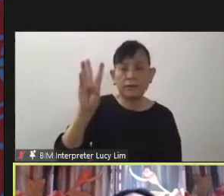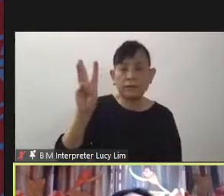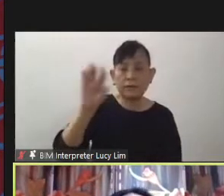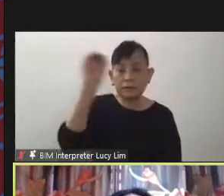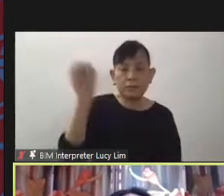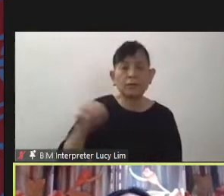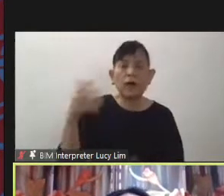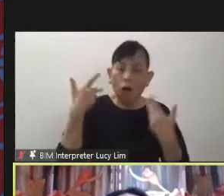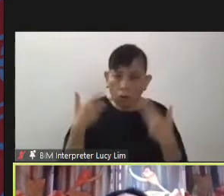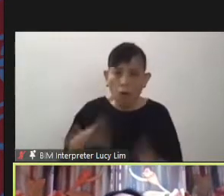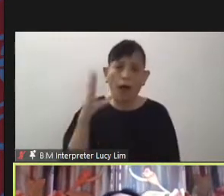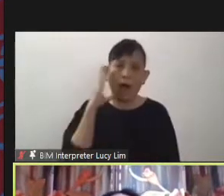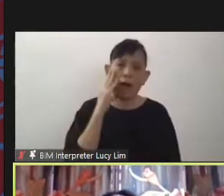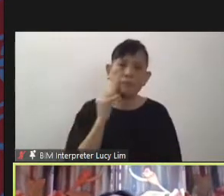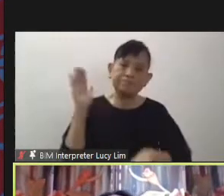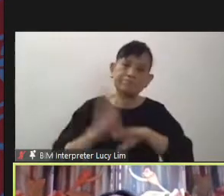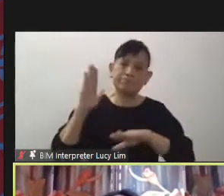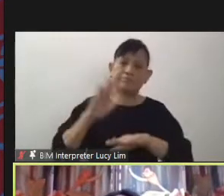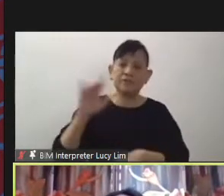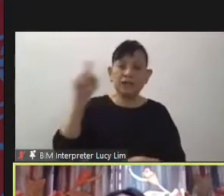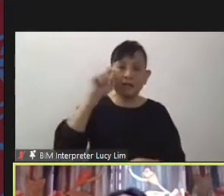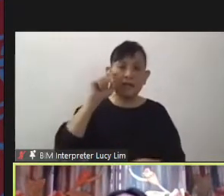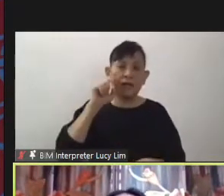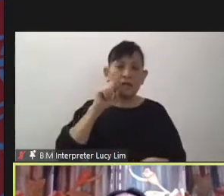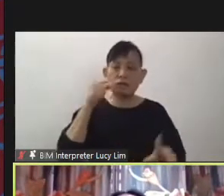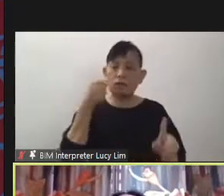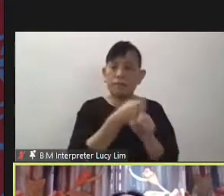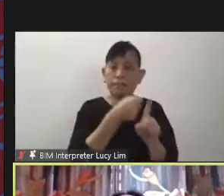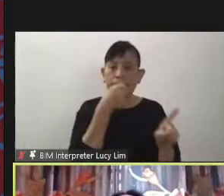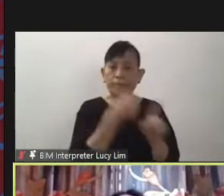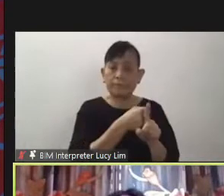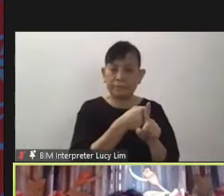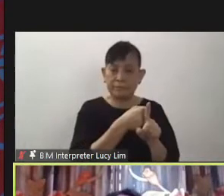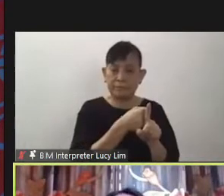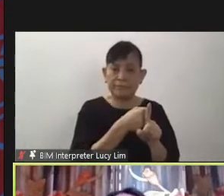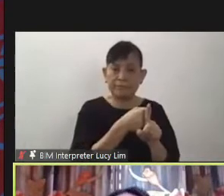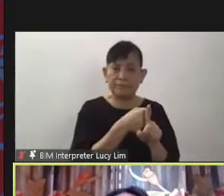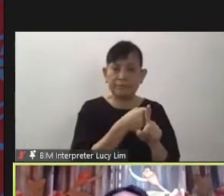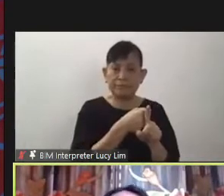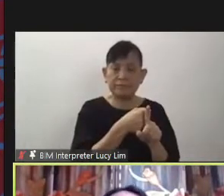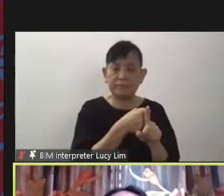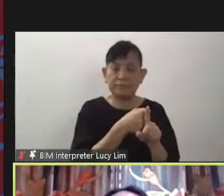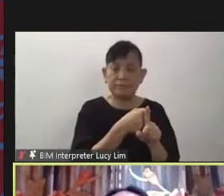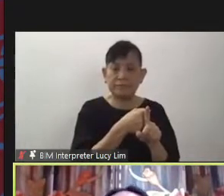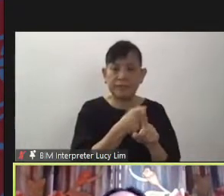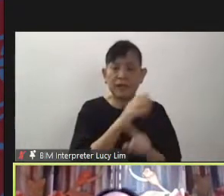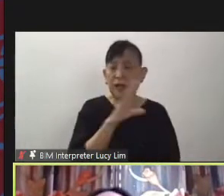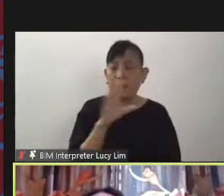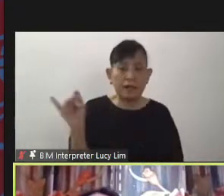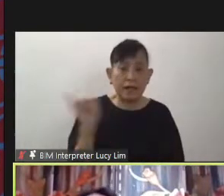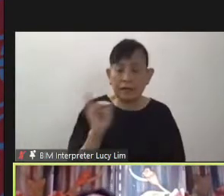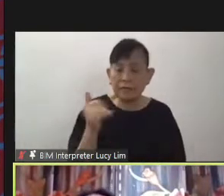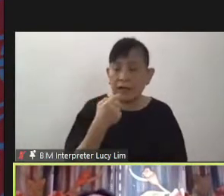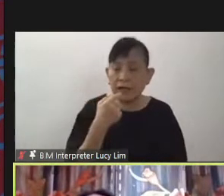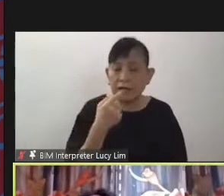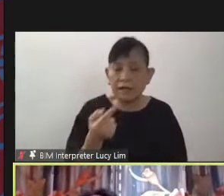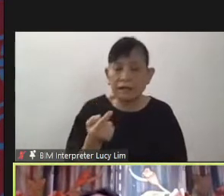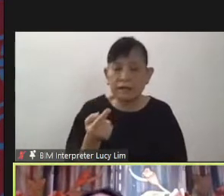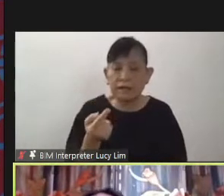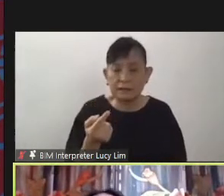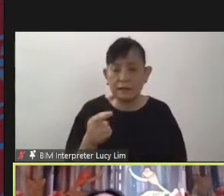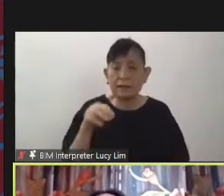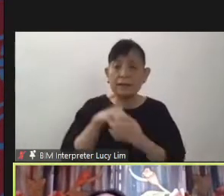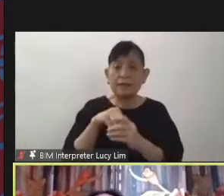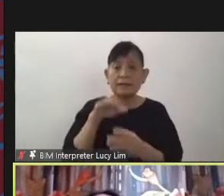sexual harassment, which is, like I said, very worrying. And even like earlier I mentioned, the Ain Husnizah case in